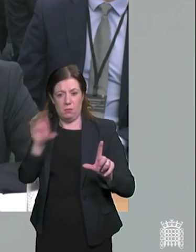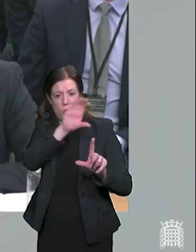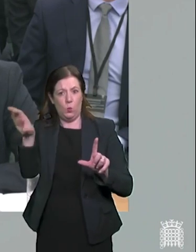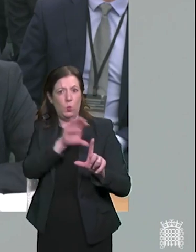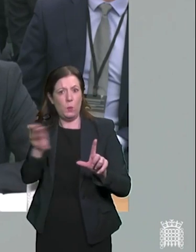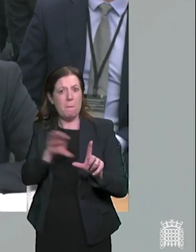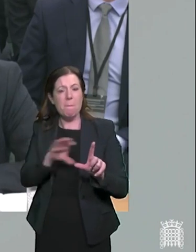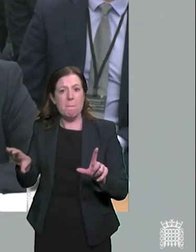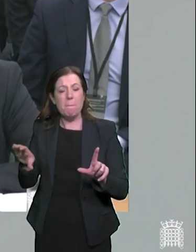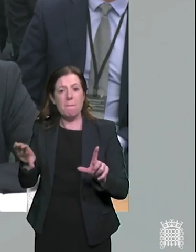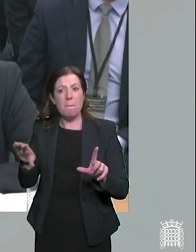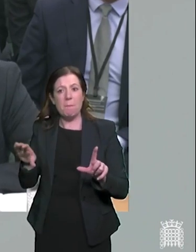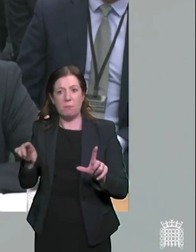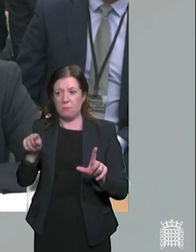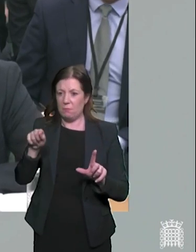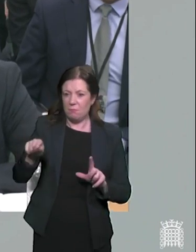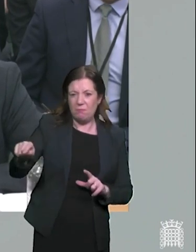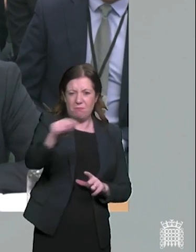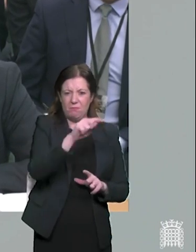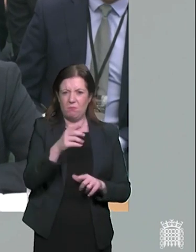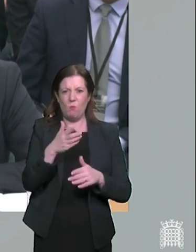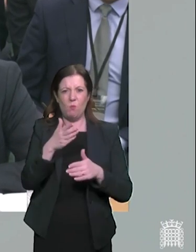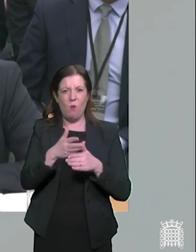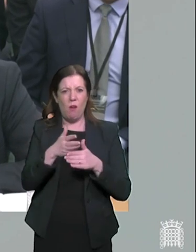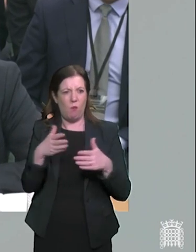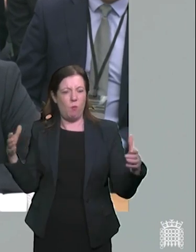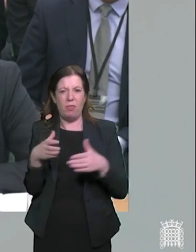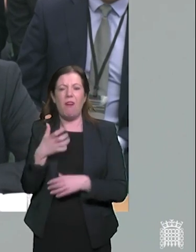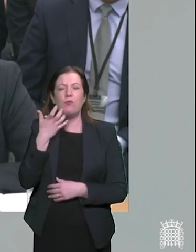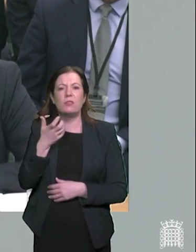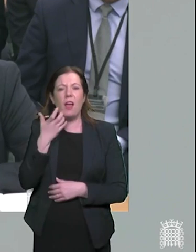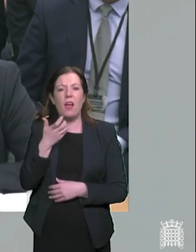Zoom. You've got people who work with each other every day, who use that